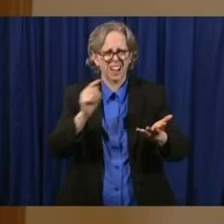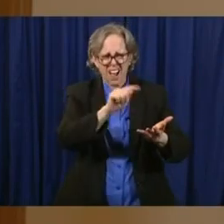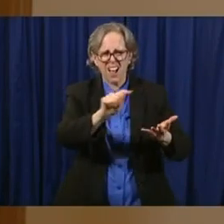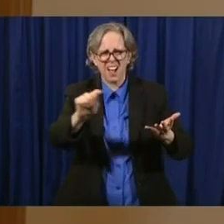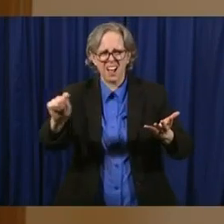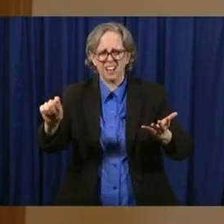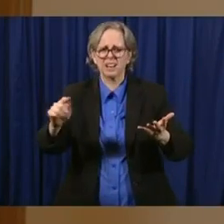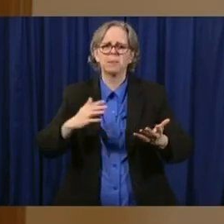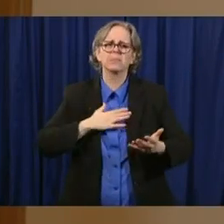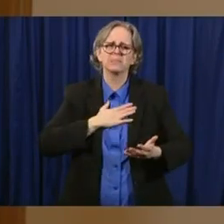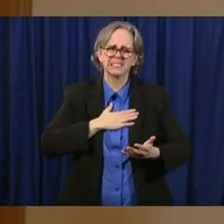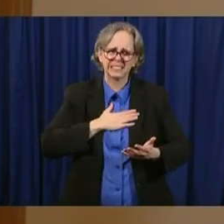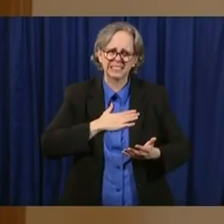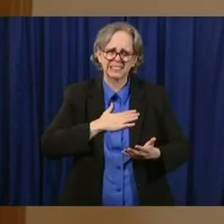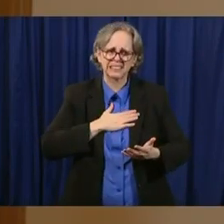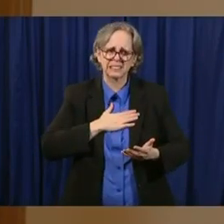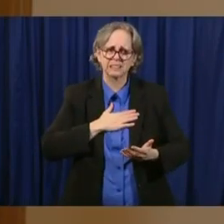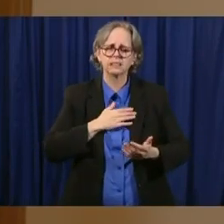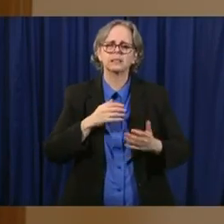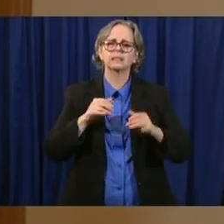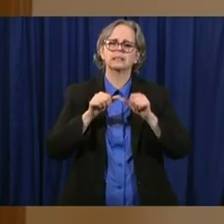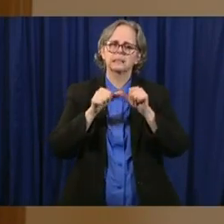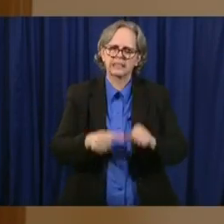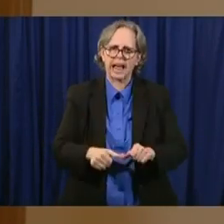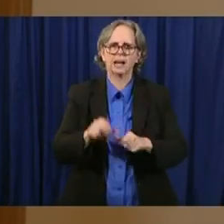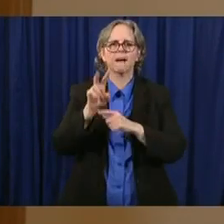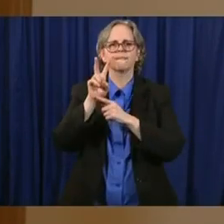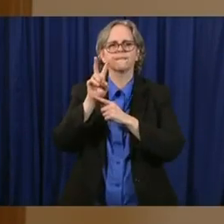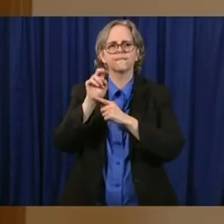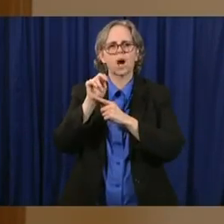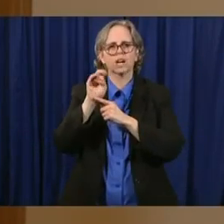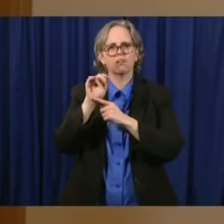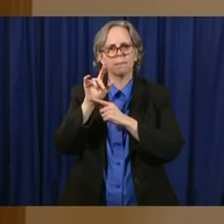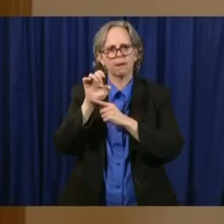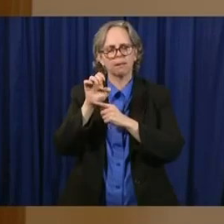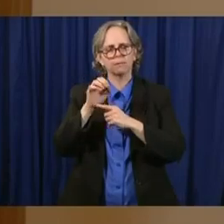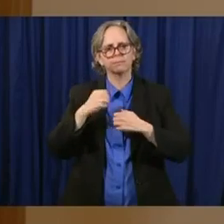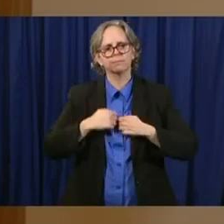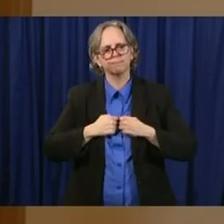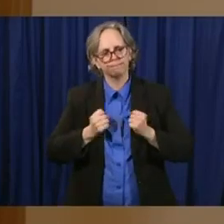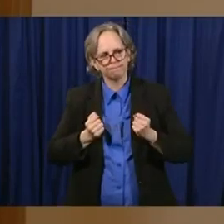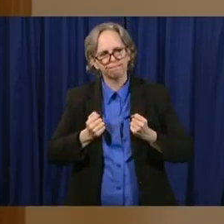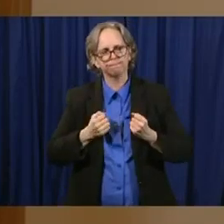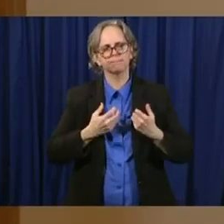vulnerable, and I know you're all being very brave. Keep reaching out to each other. Thank you.